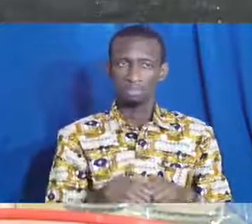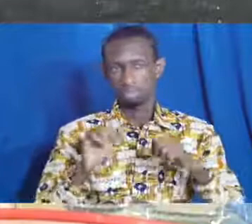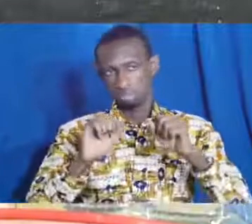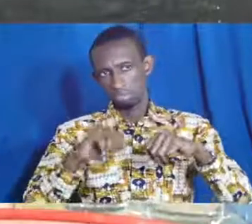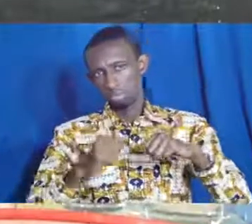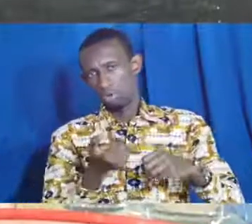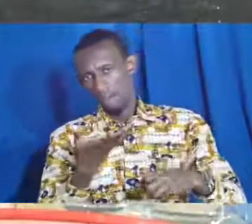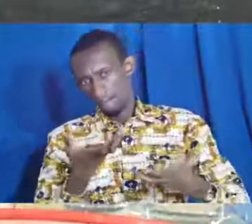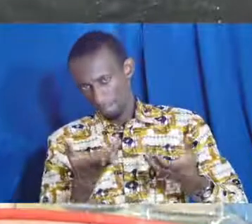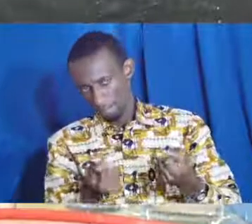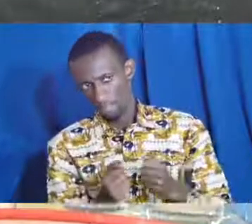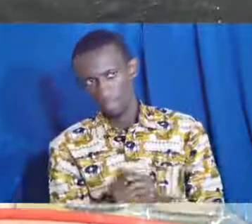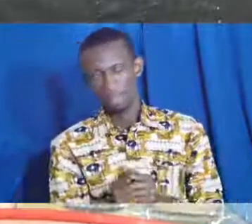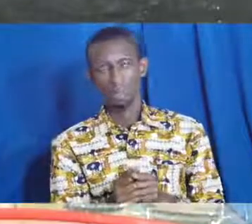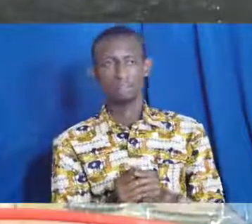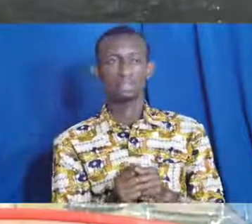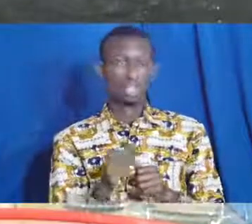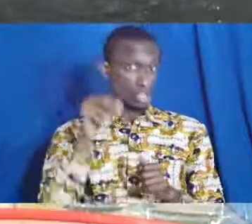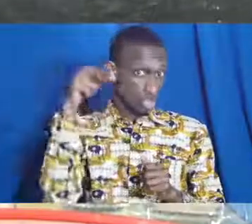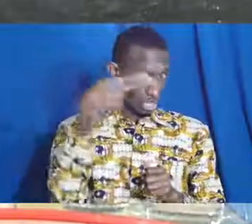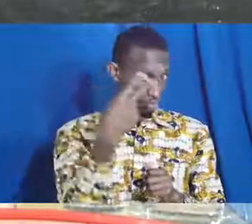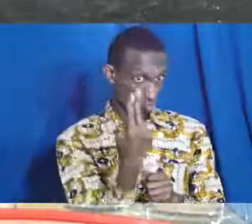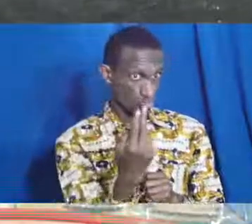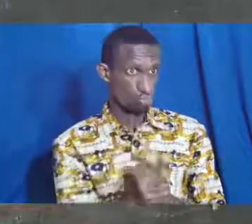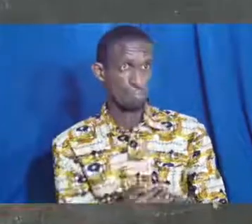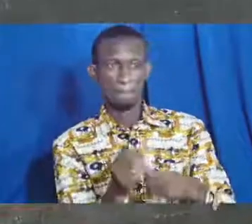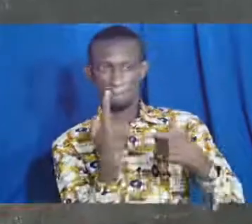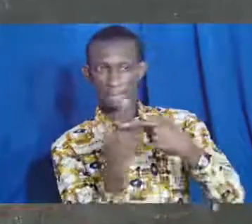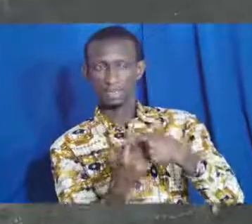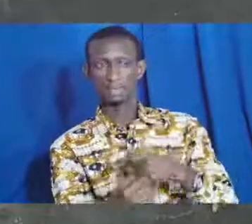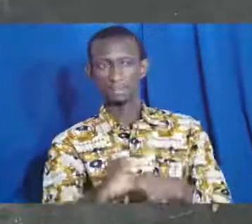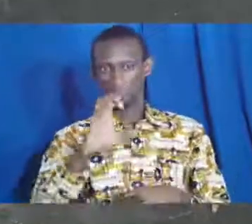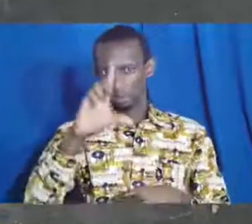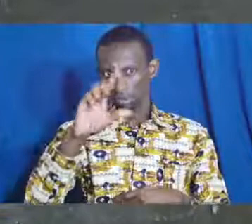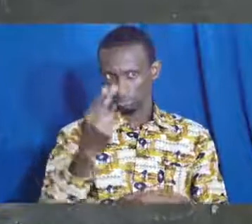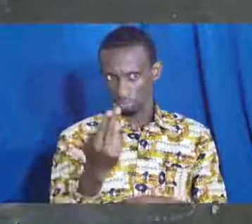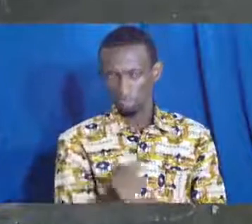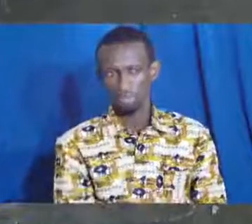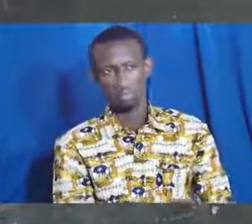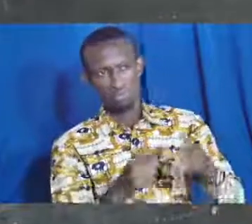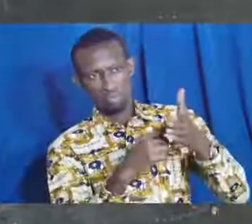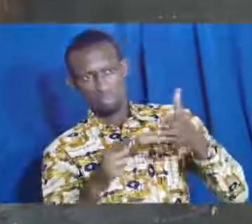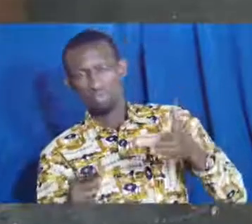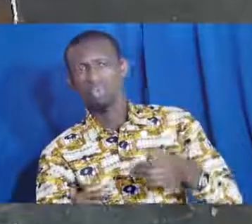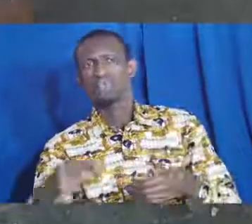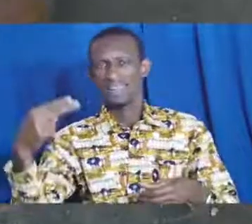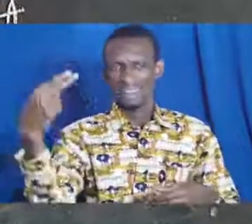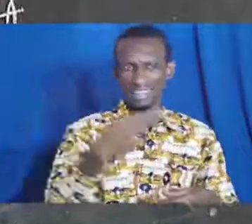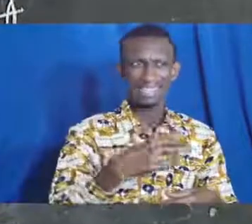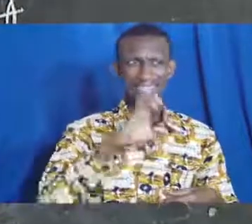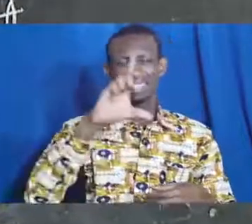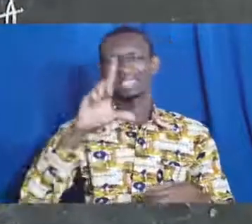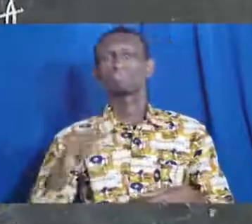well have either hydrogen combining with chlorine to form hydrogen chloride